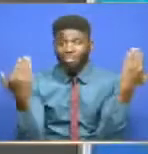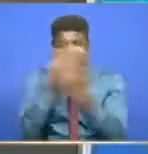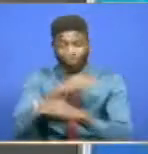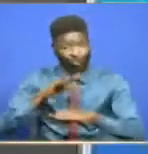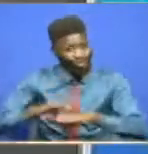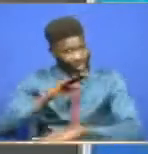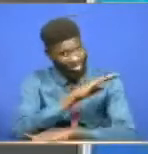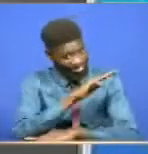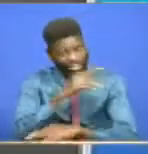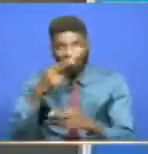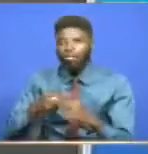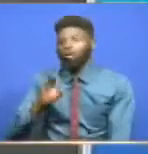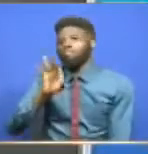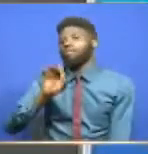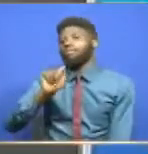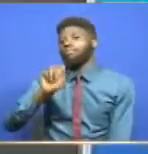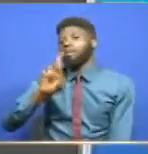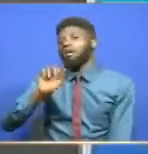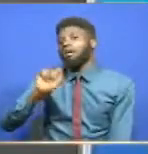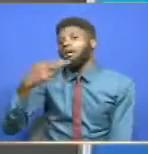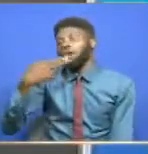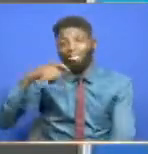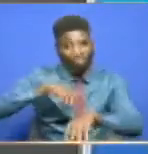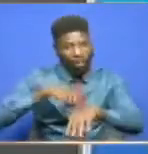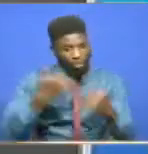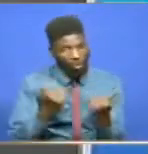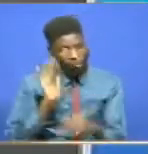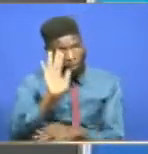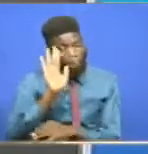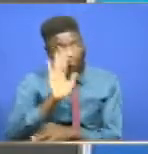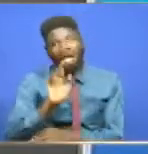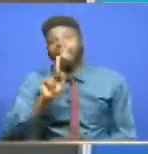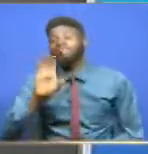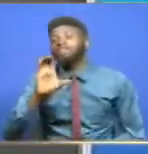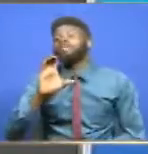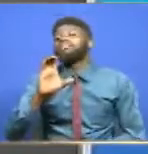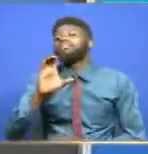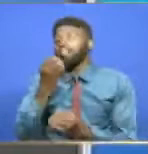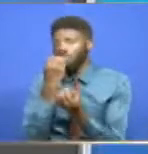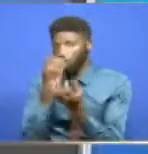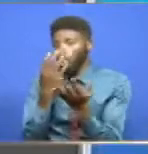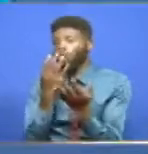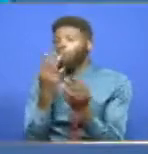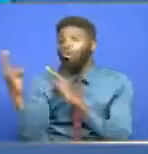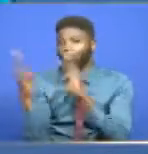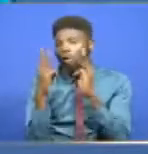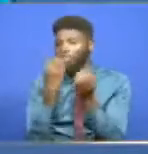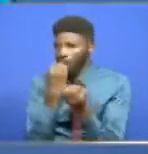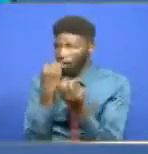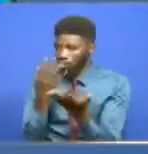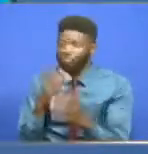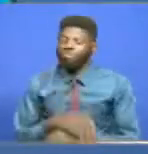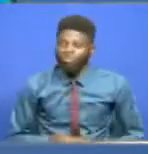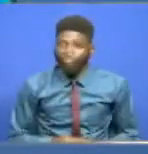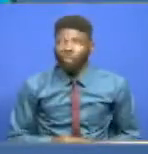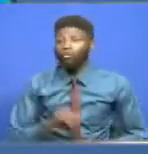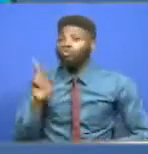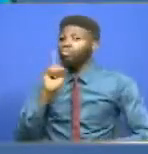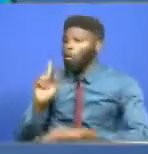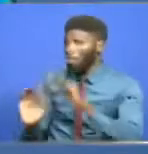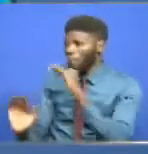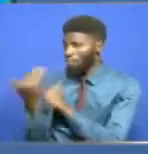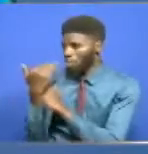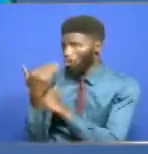evening. My name is Yusuf. For a time now for your Channel One weather updates. And tomorrow morning, we'll be waking up to sunny intervals from